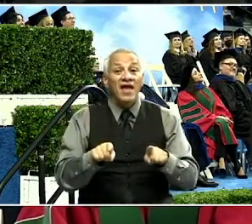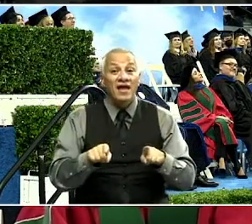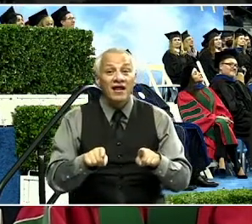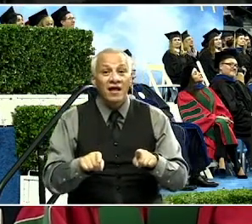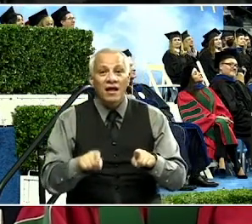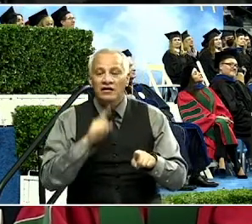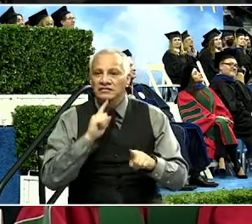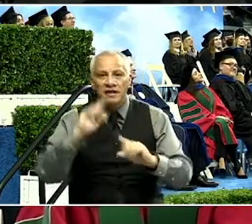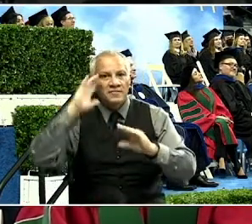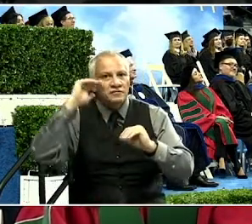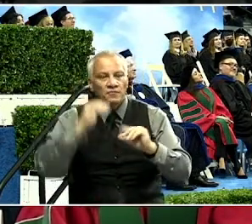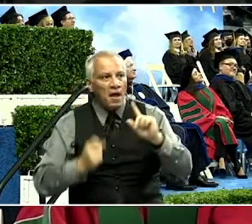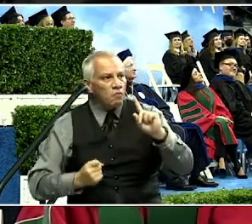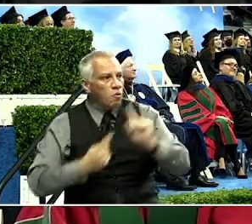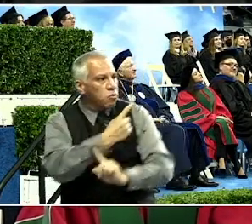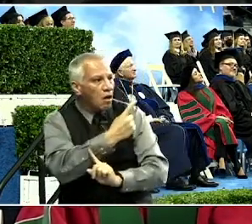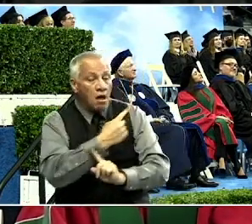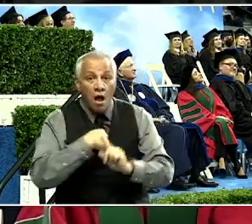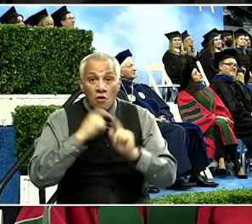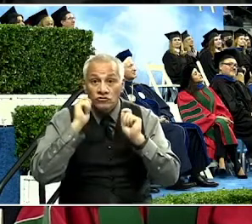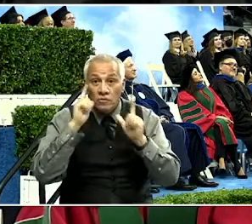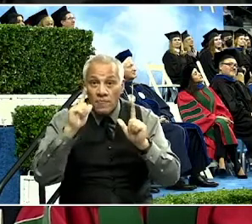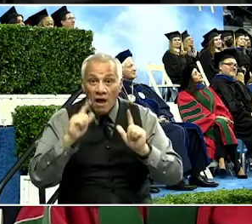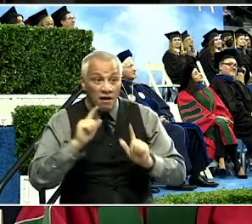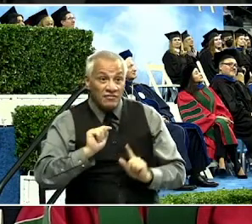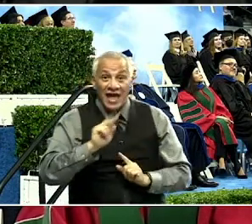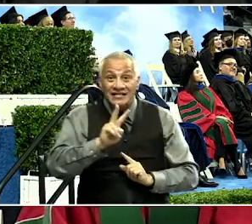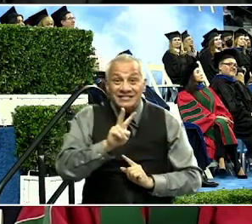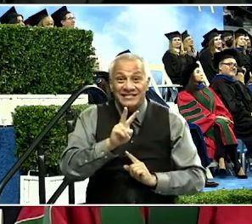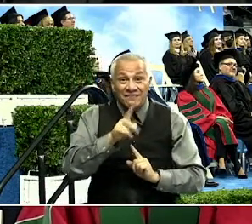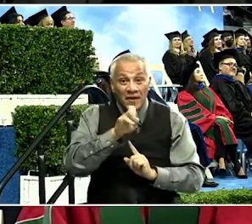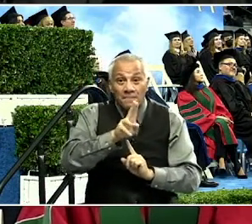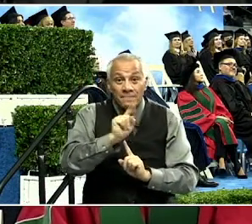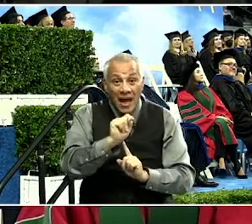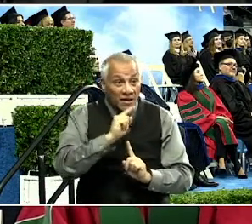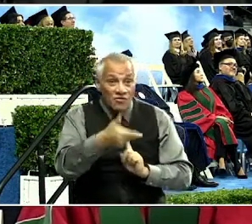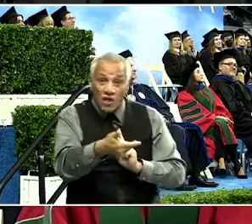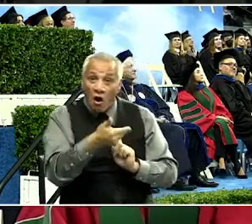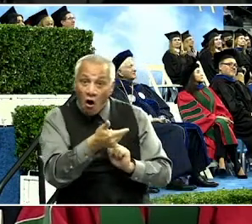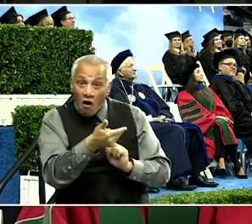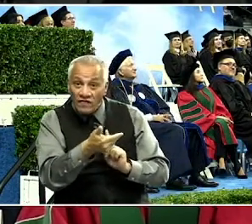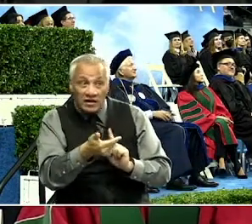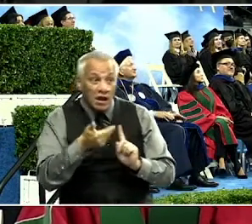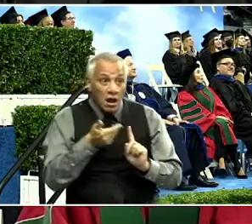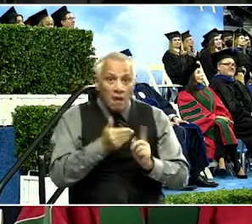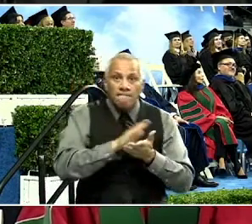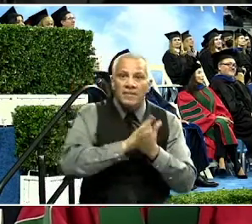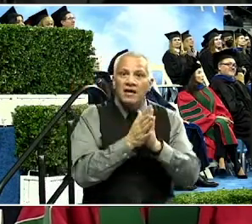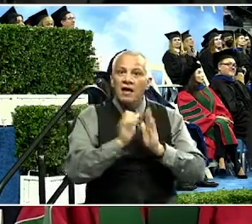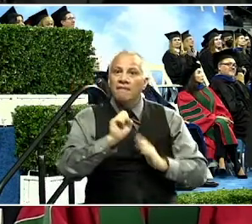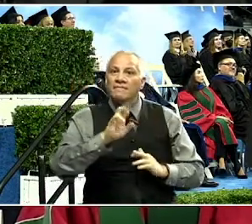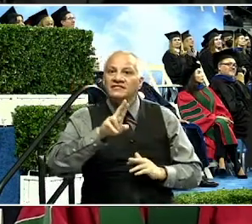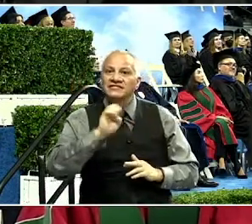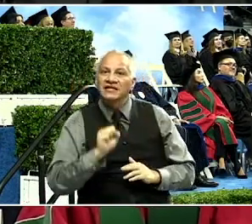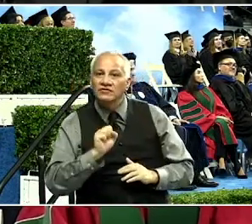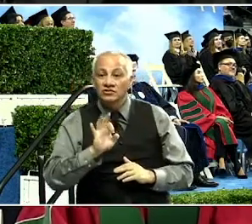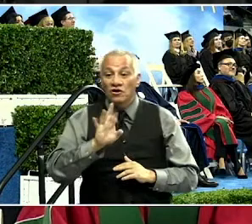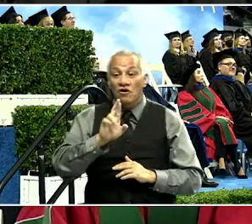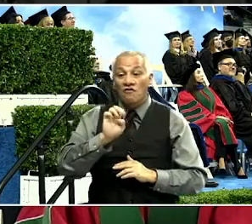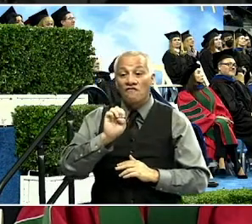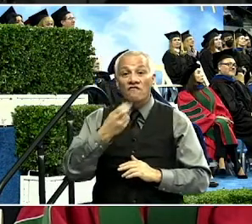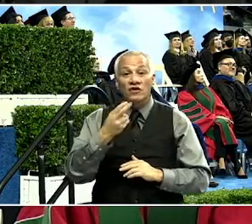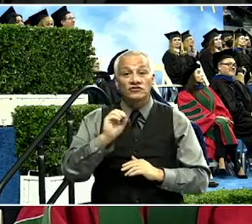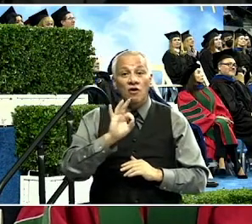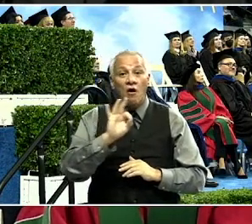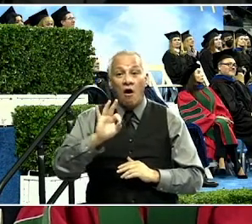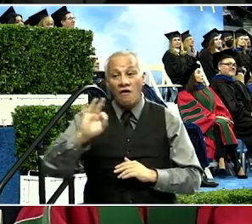completely unexpected happened. To my surprise, that little TV pilot I got picked up to series. Fresh Off the Boat became the first